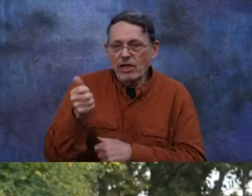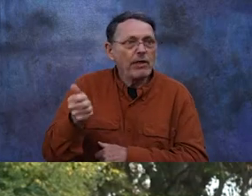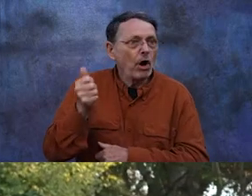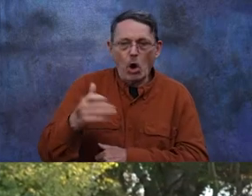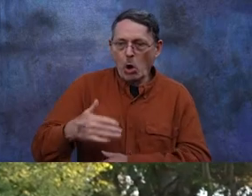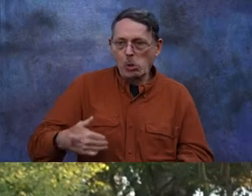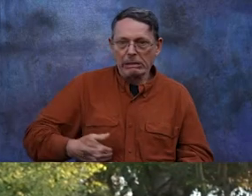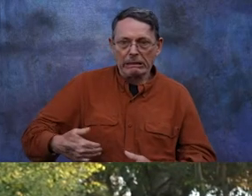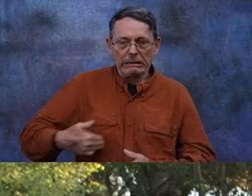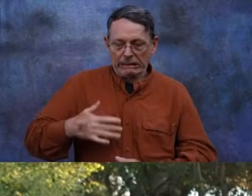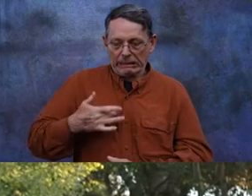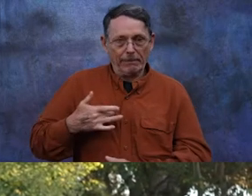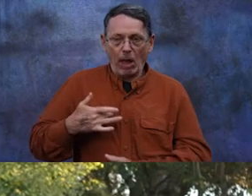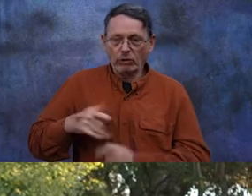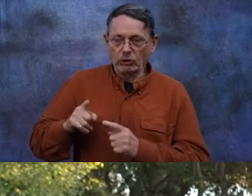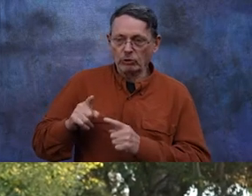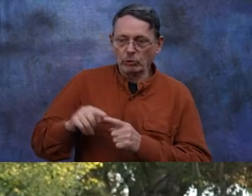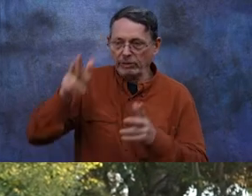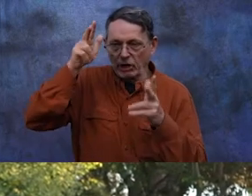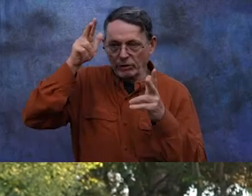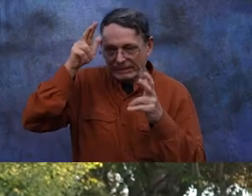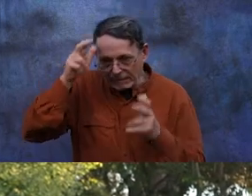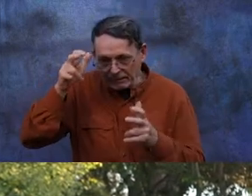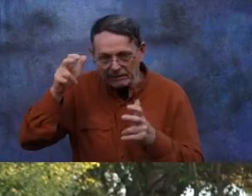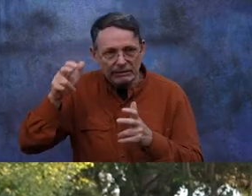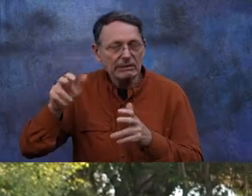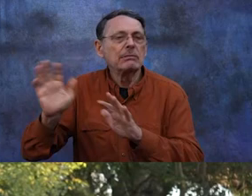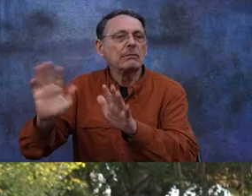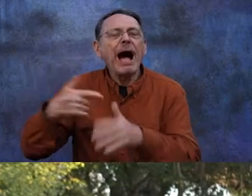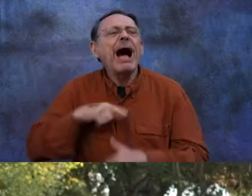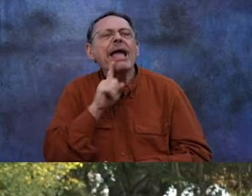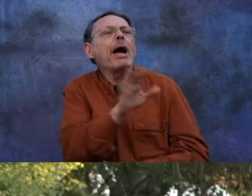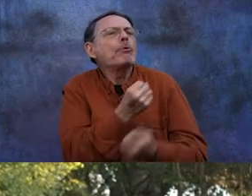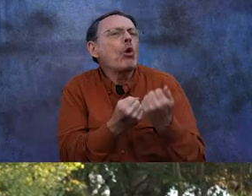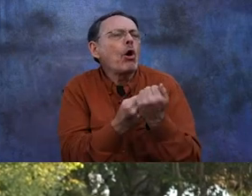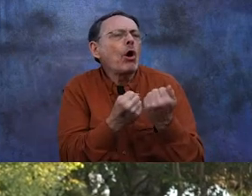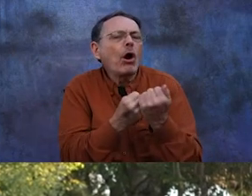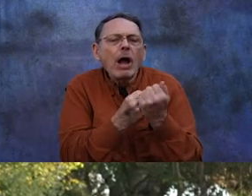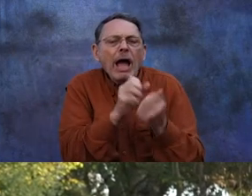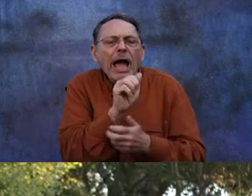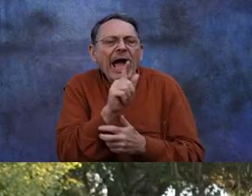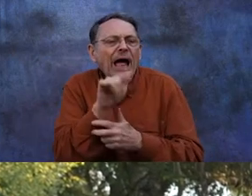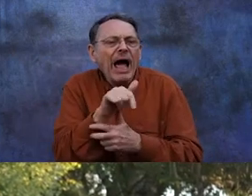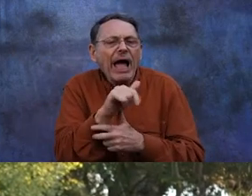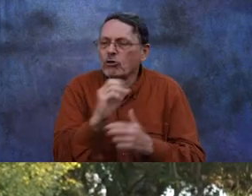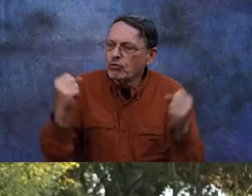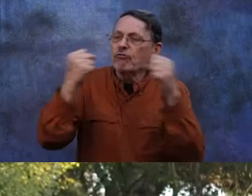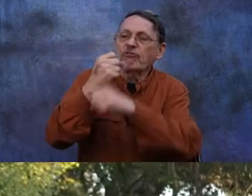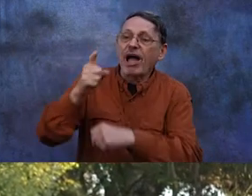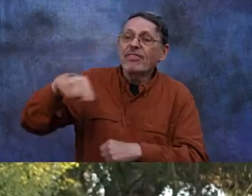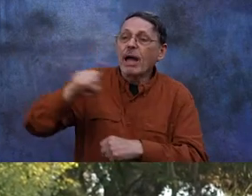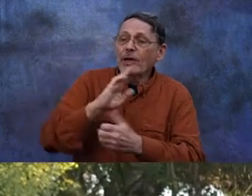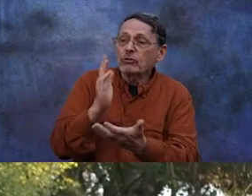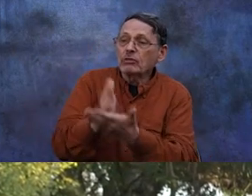see in others, and I am your ally to fight them and to stop them. I